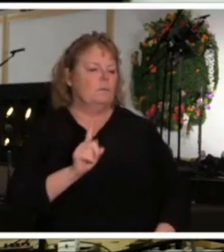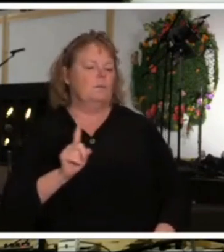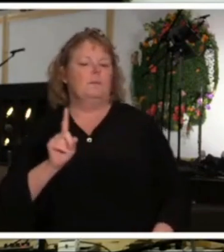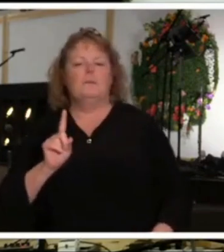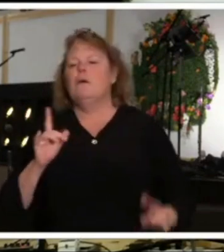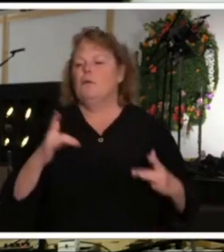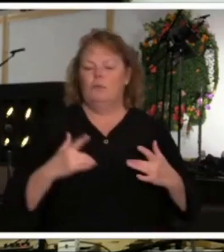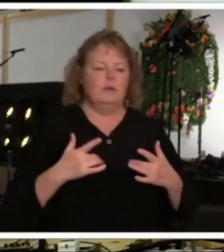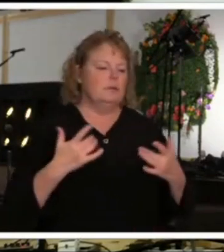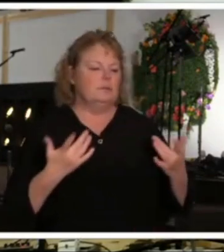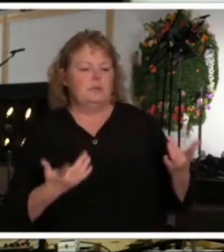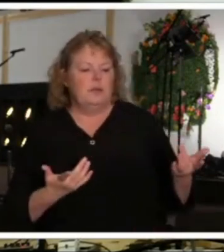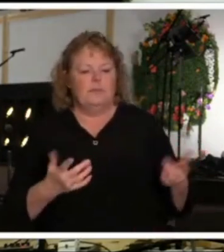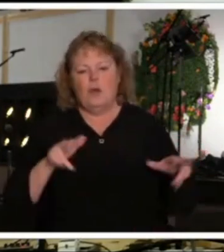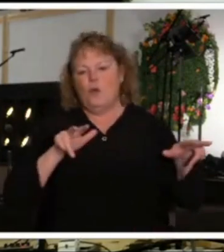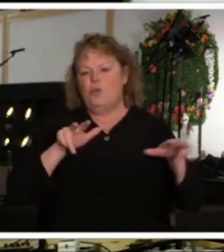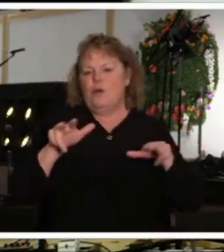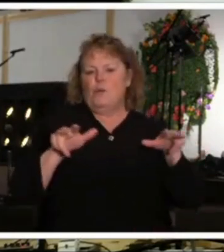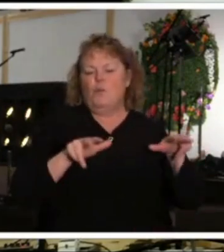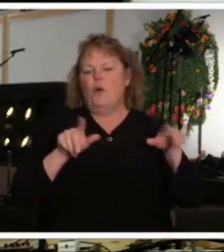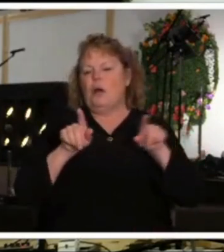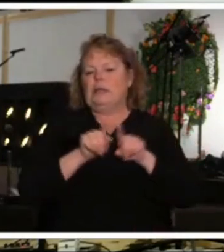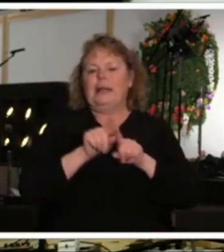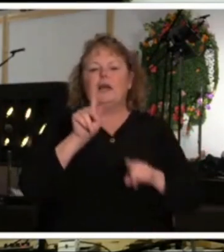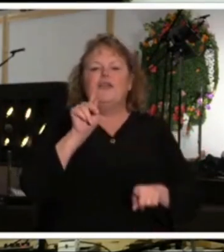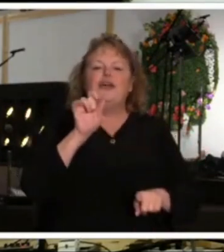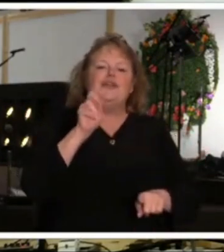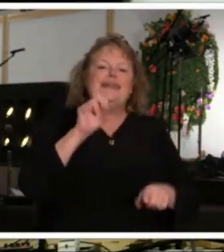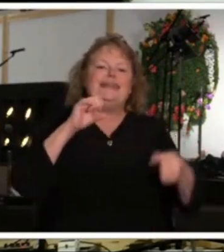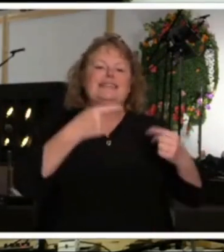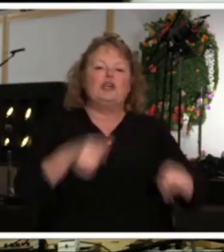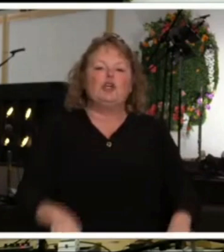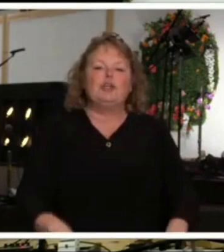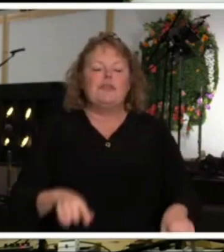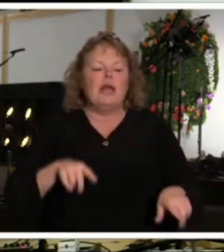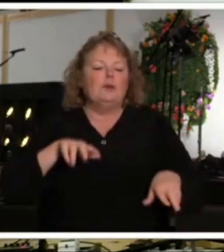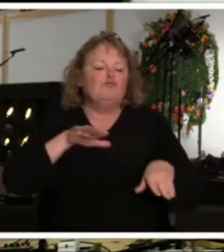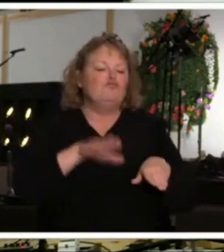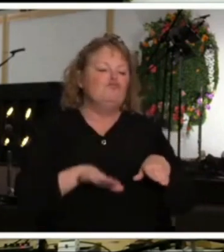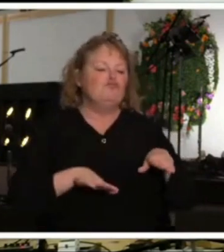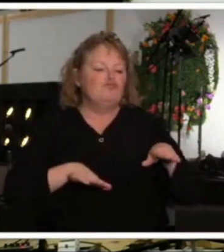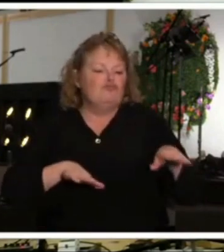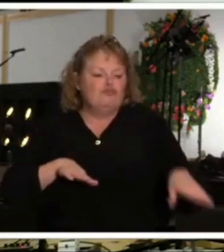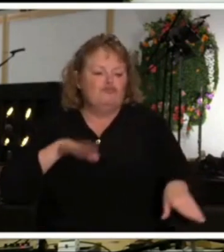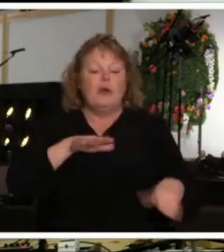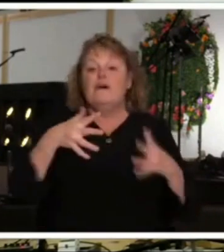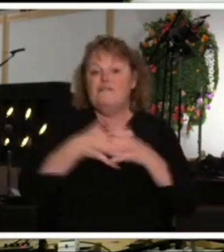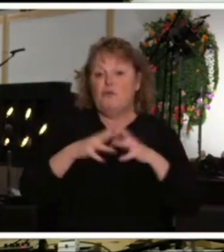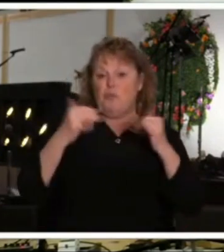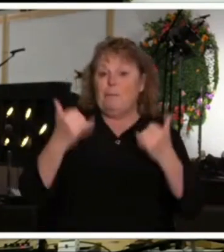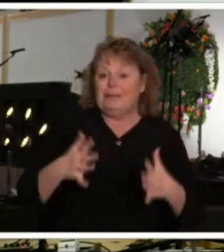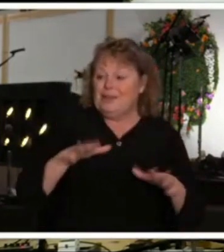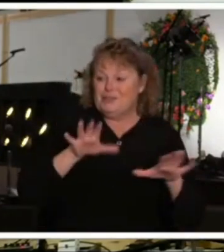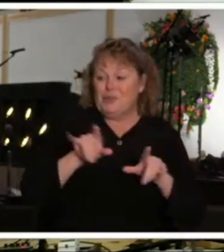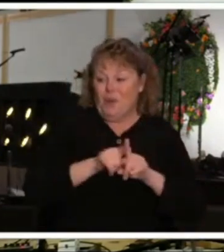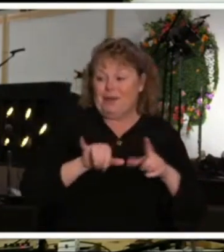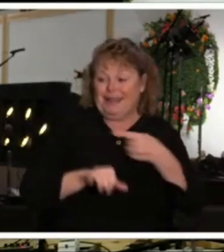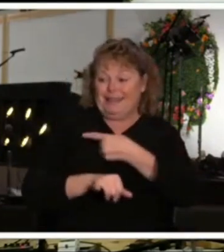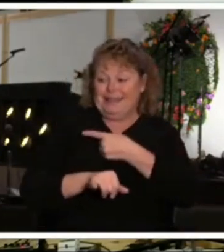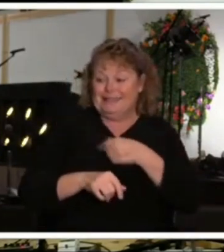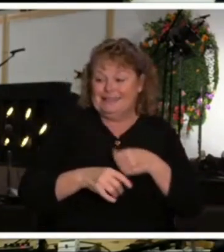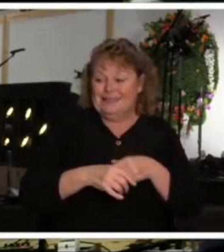know, I'm good. They walk like this, like their knees hurt. The football players, the football players who think they're real good, they work hard like this. They'd be like